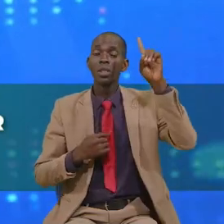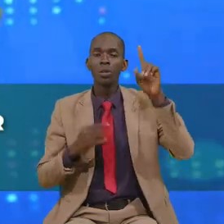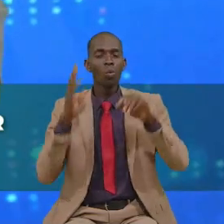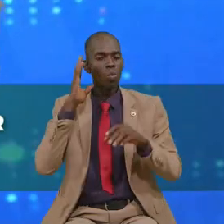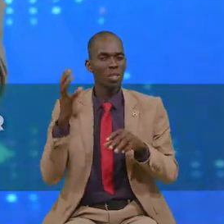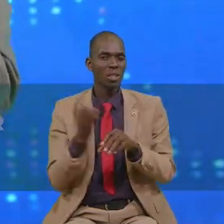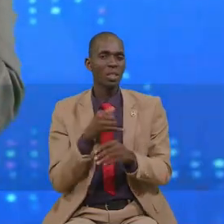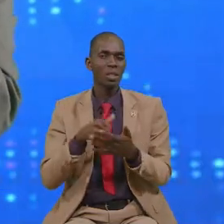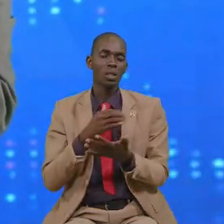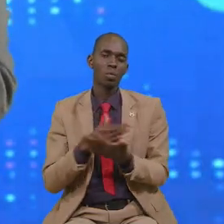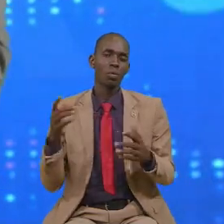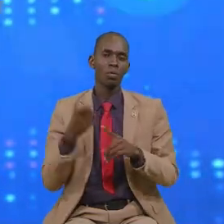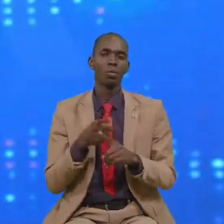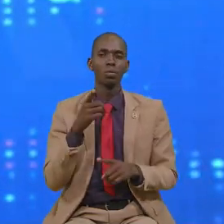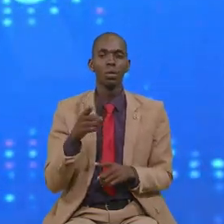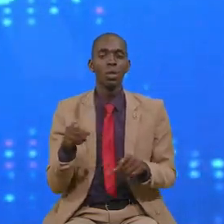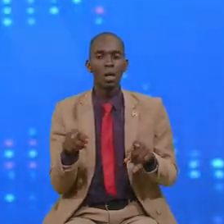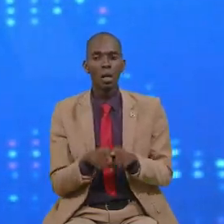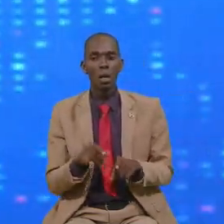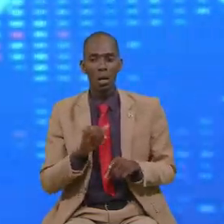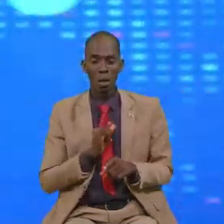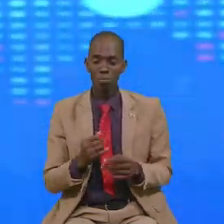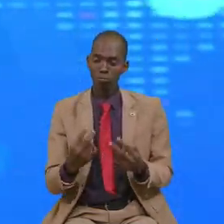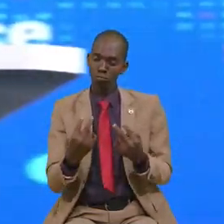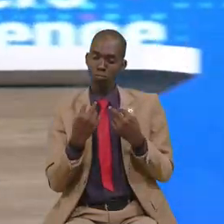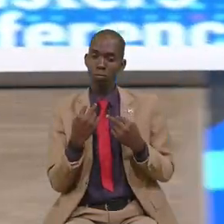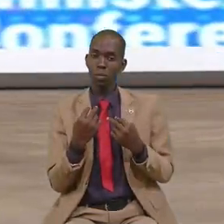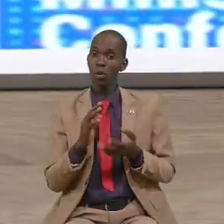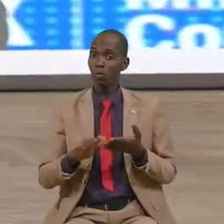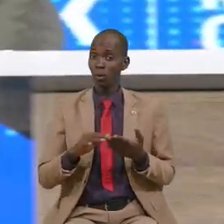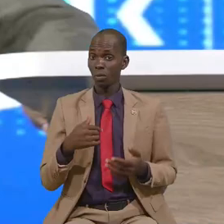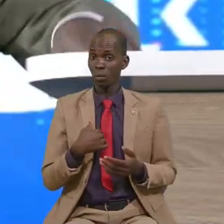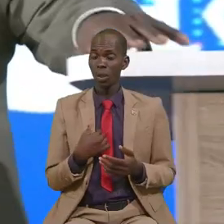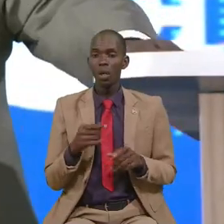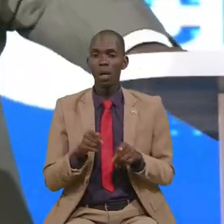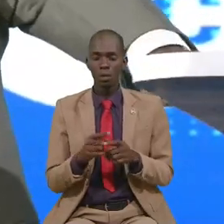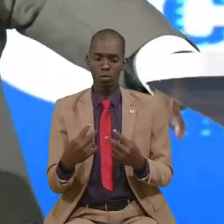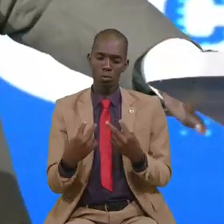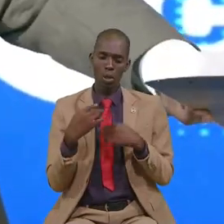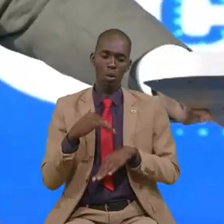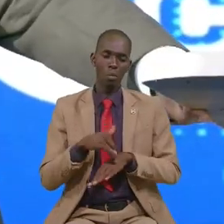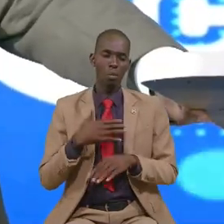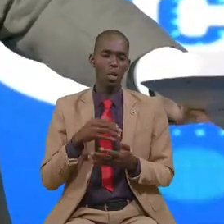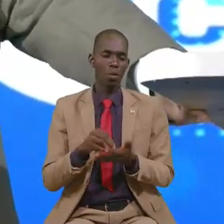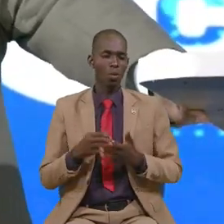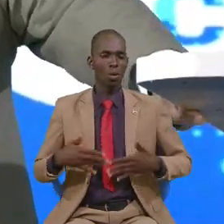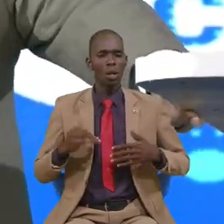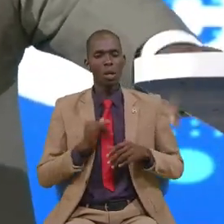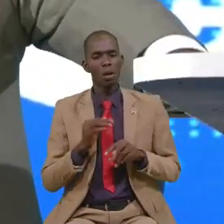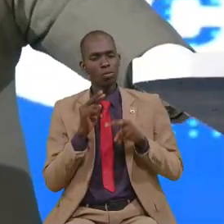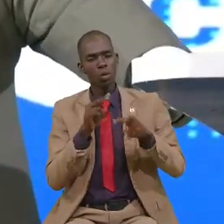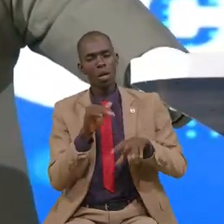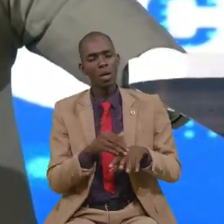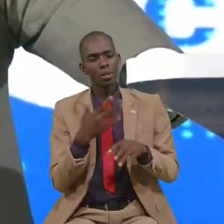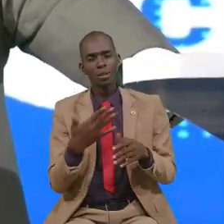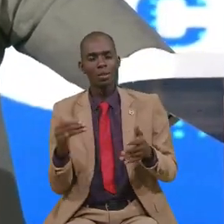look at my personal life, pardon me, I look at things that were so important for me in the past, many,